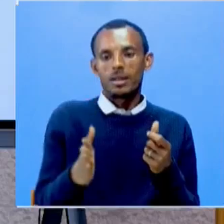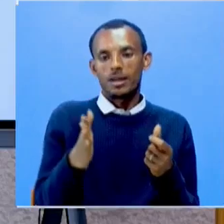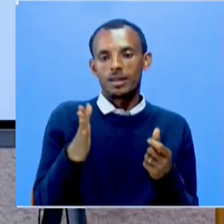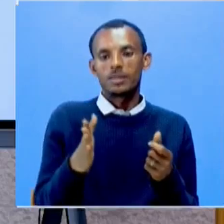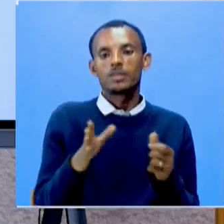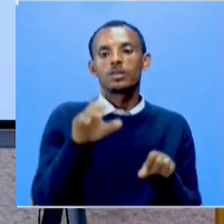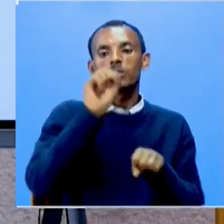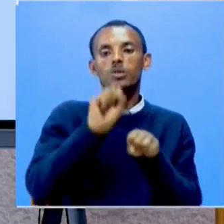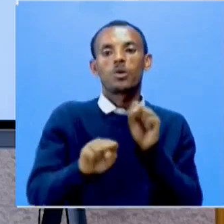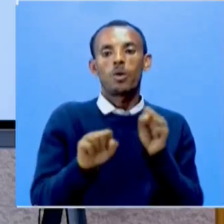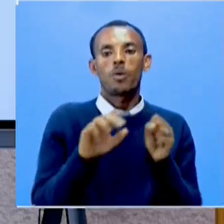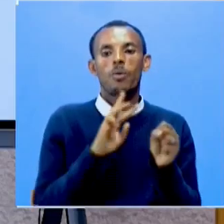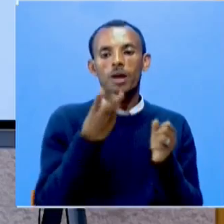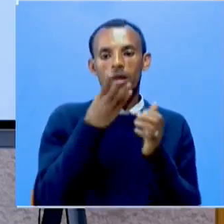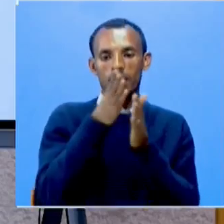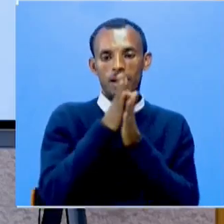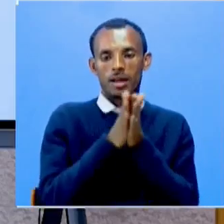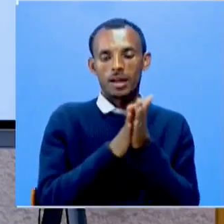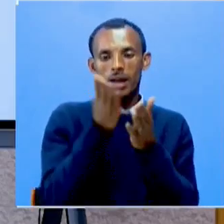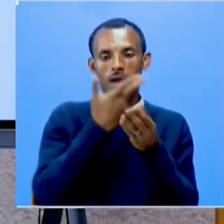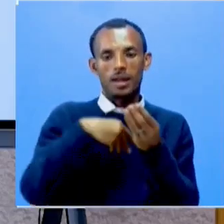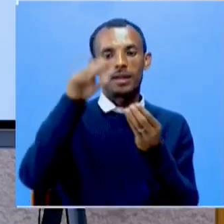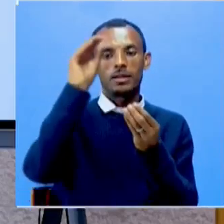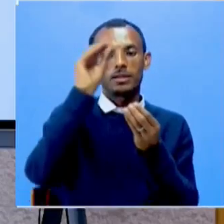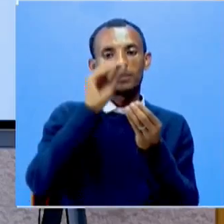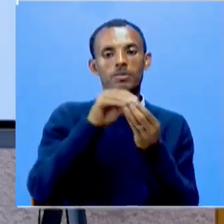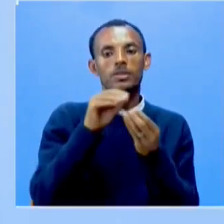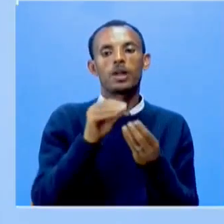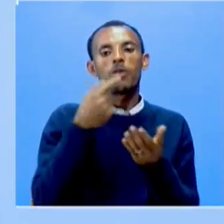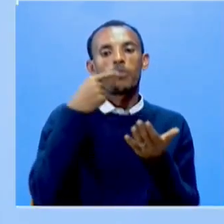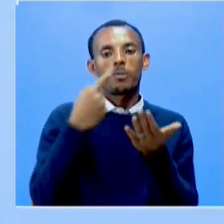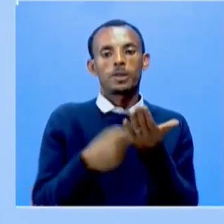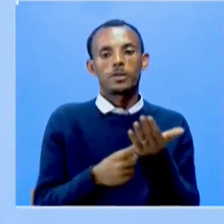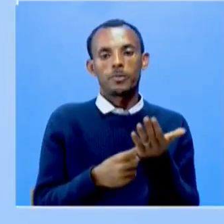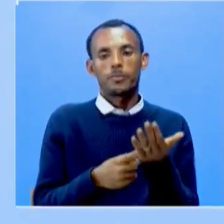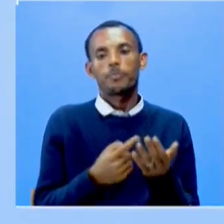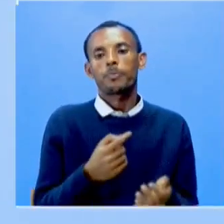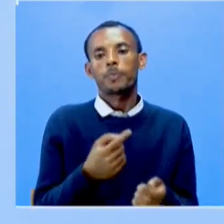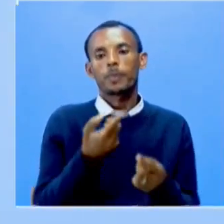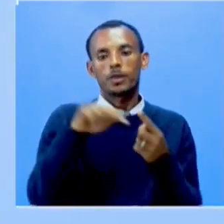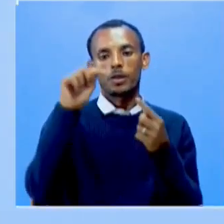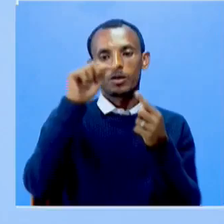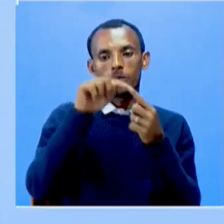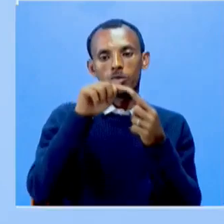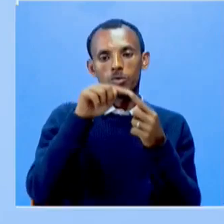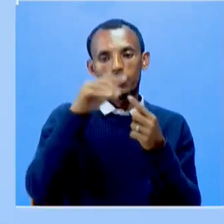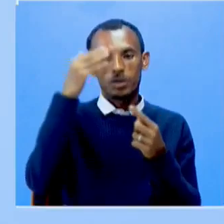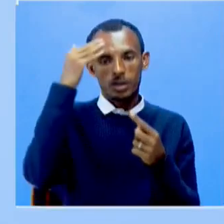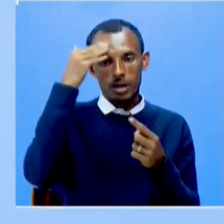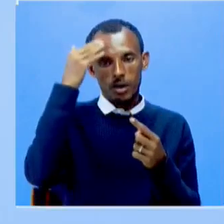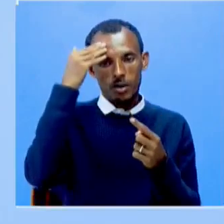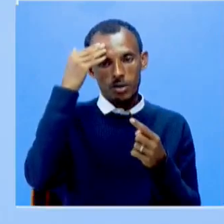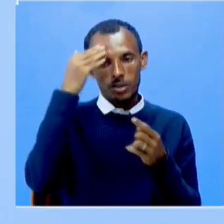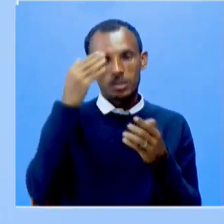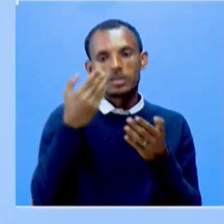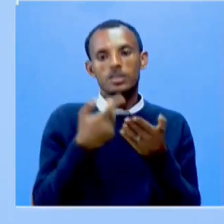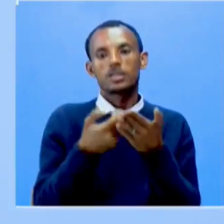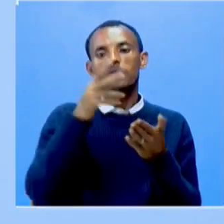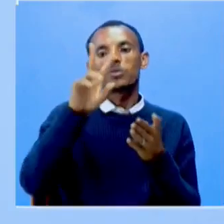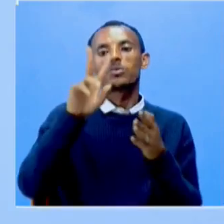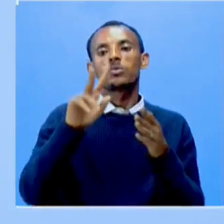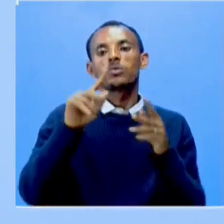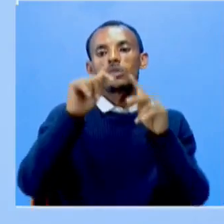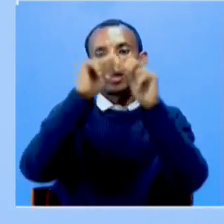so we need additional information to judge whether these two